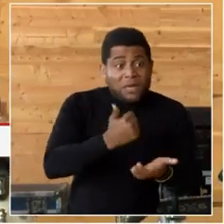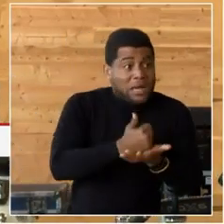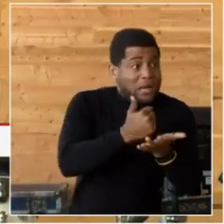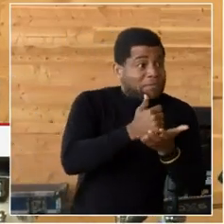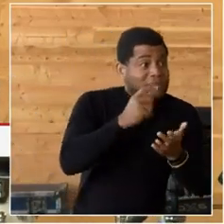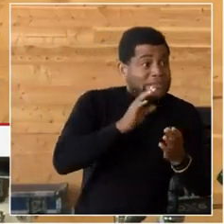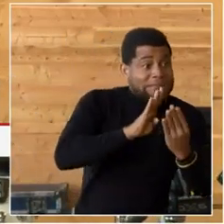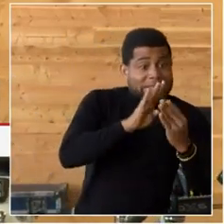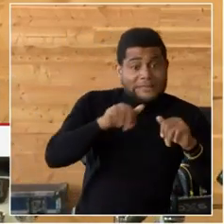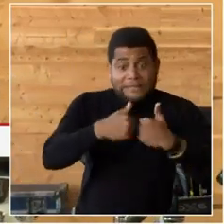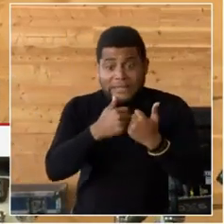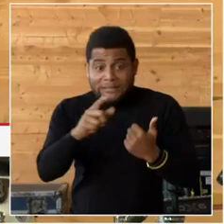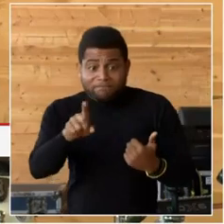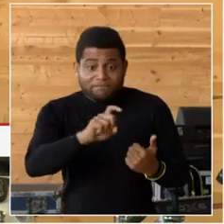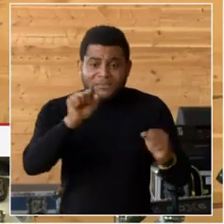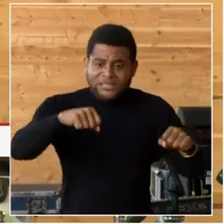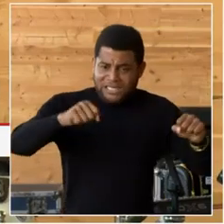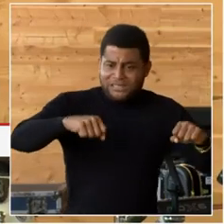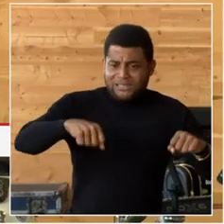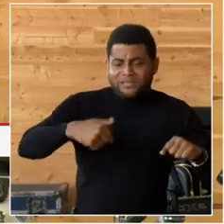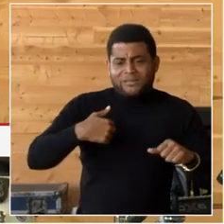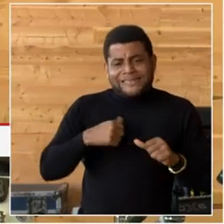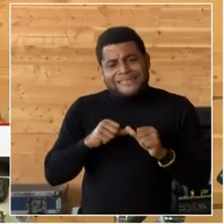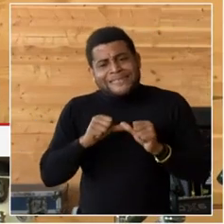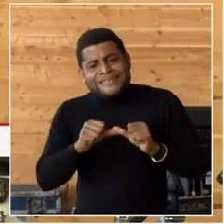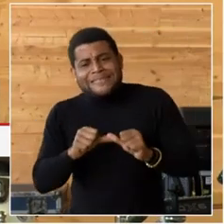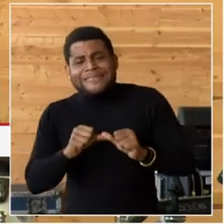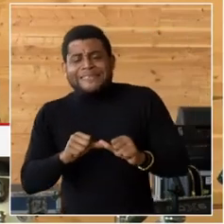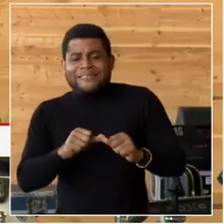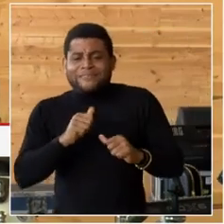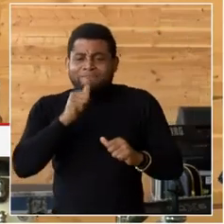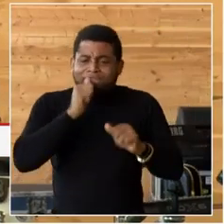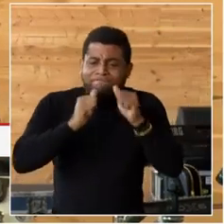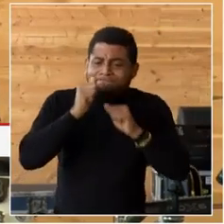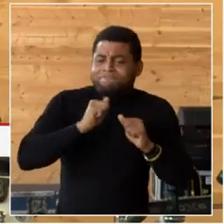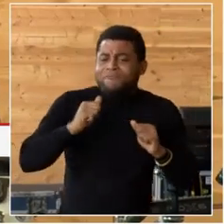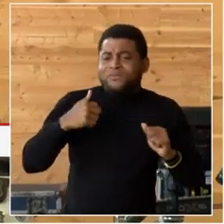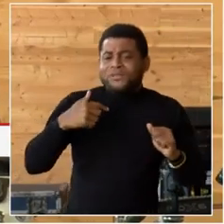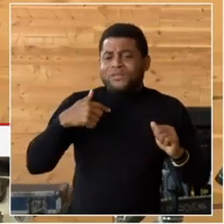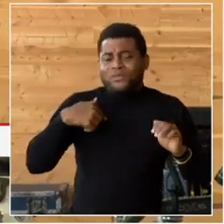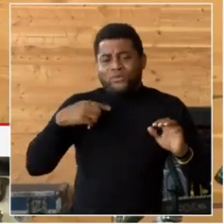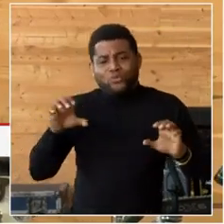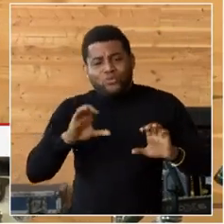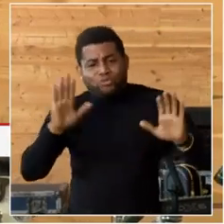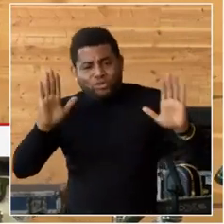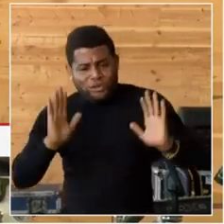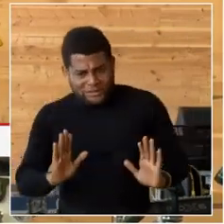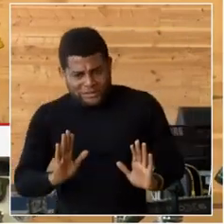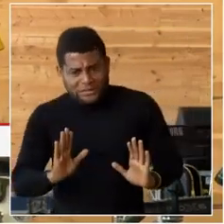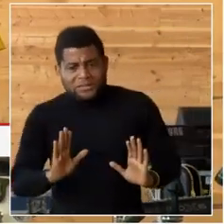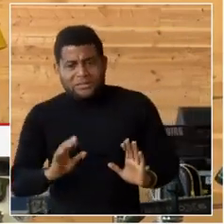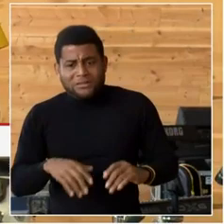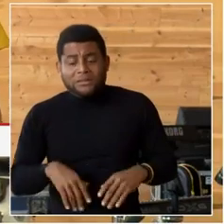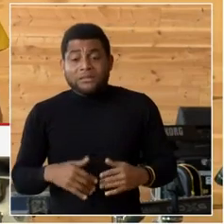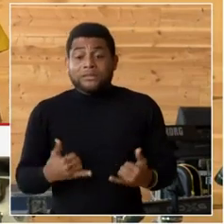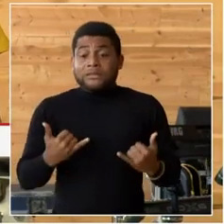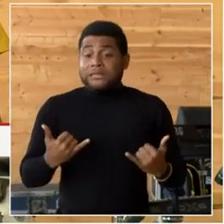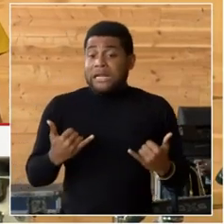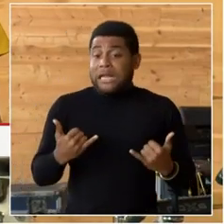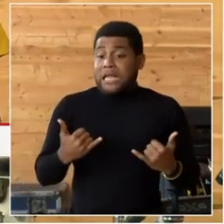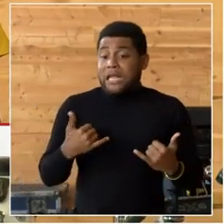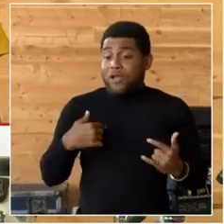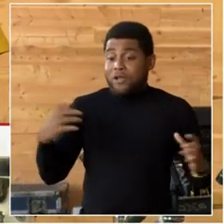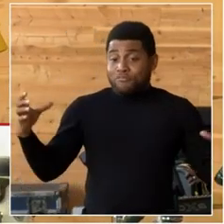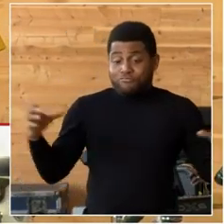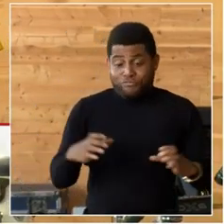We continue to persevere and do great things. As we come together to celebrate